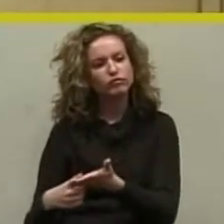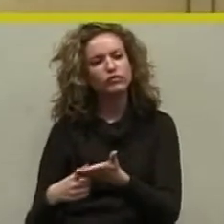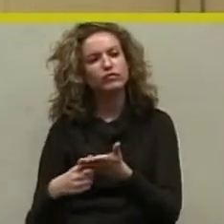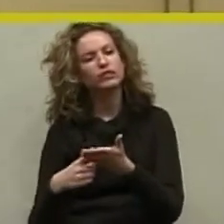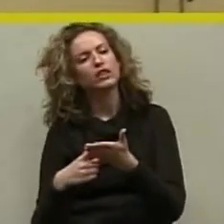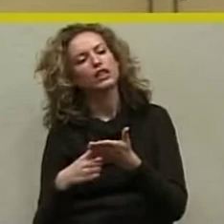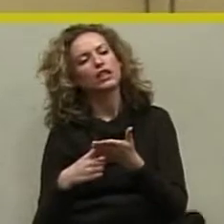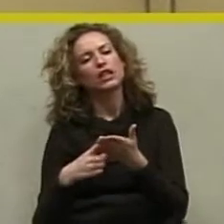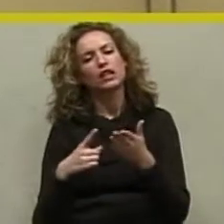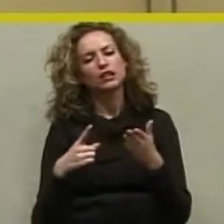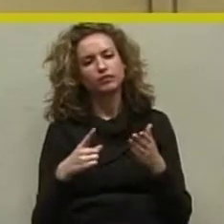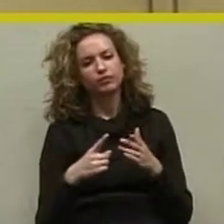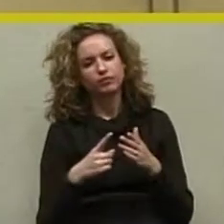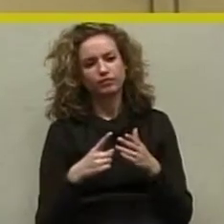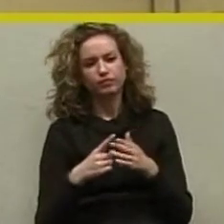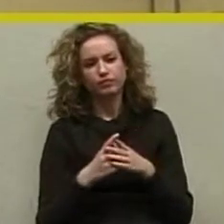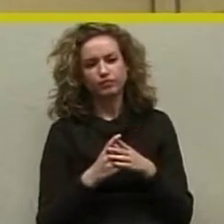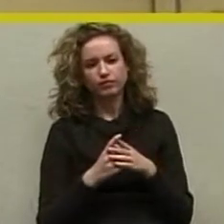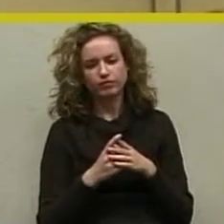help you out.